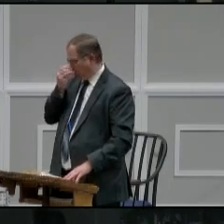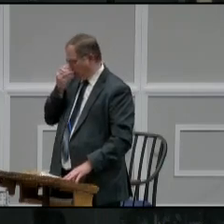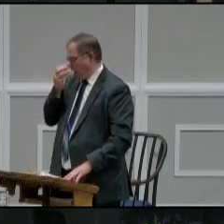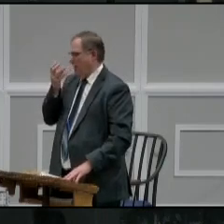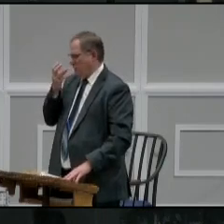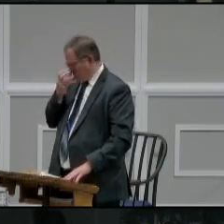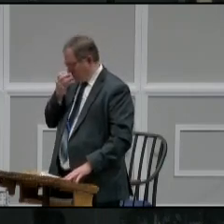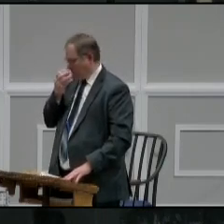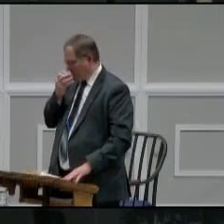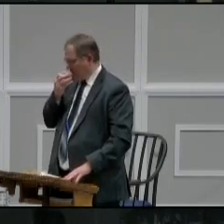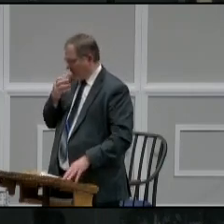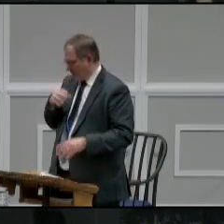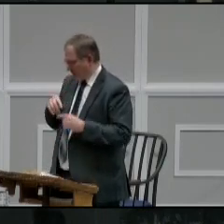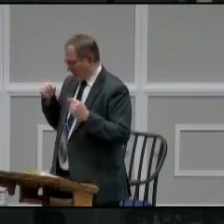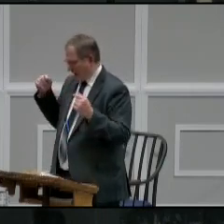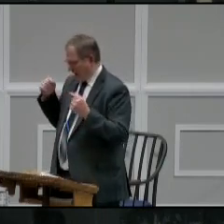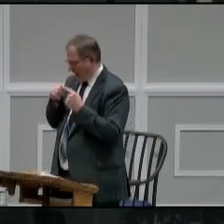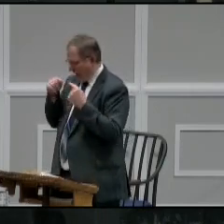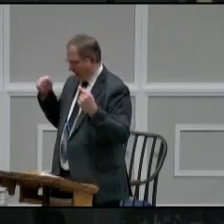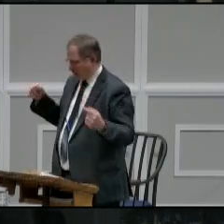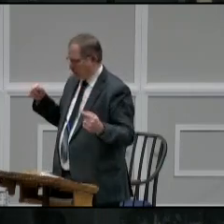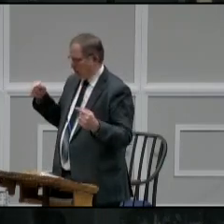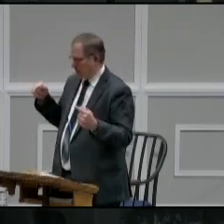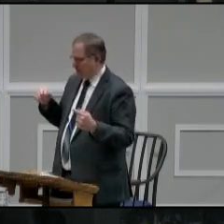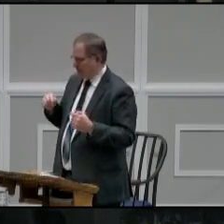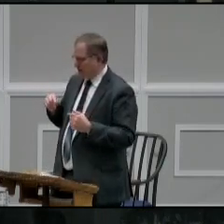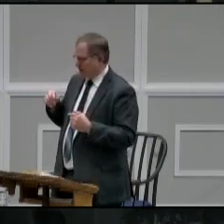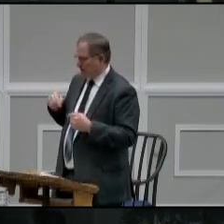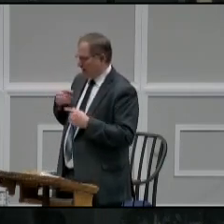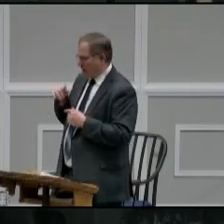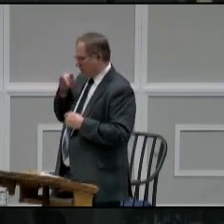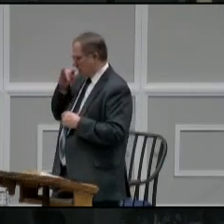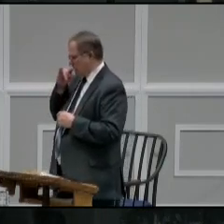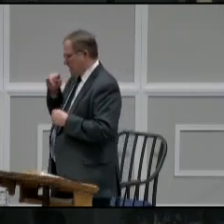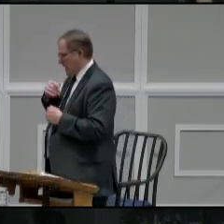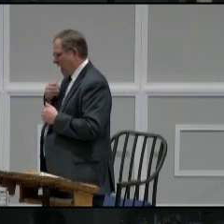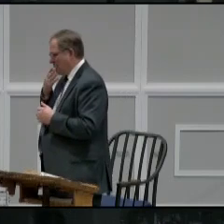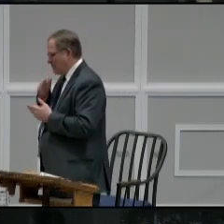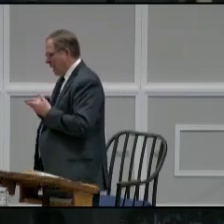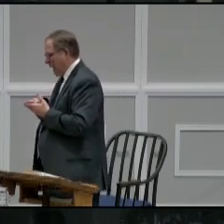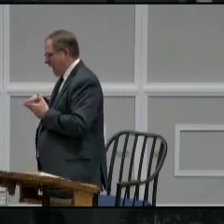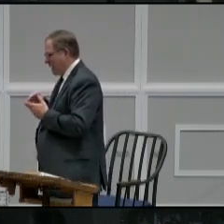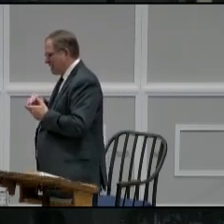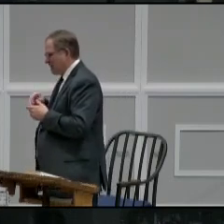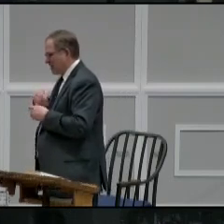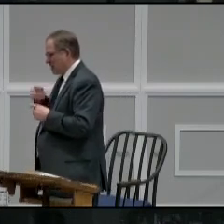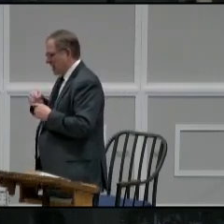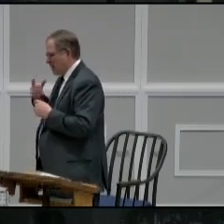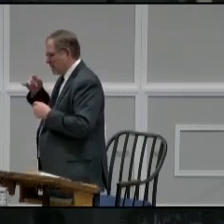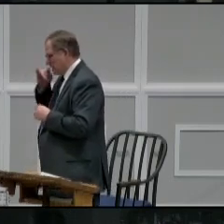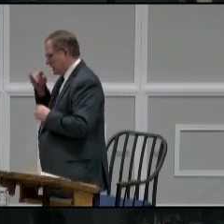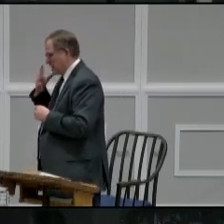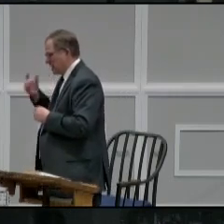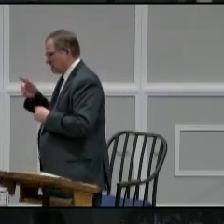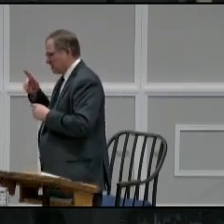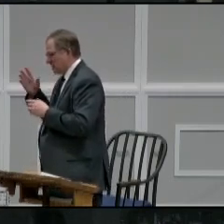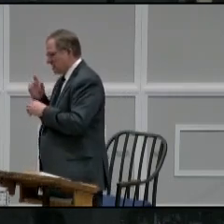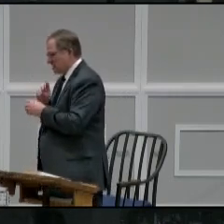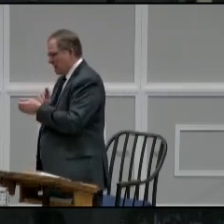When I was a kid, they were real bad. Real bad. I had went in for the little stick test to see what you're allergic to. And I was allergic